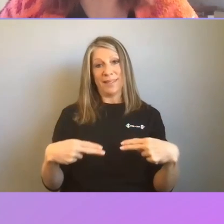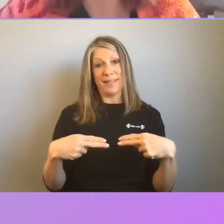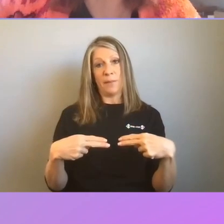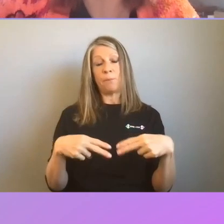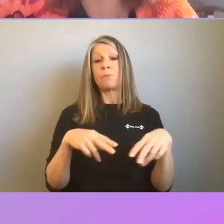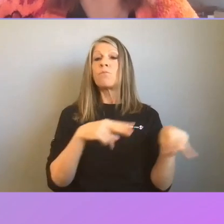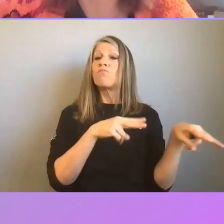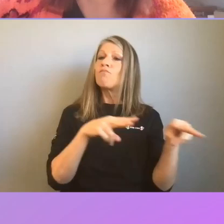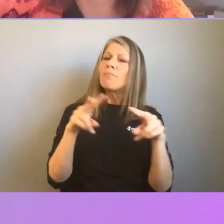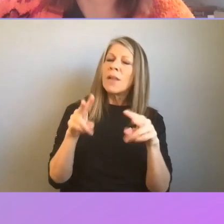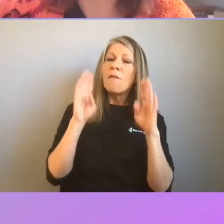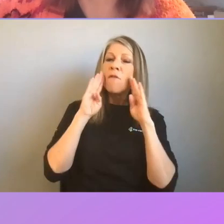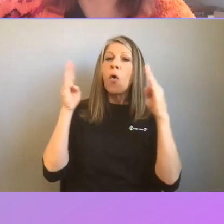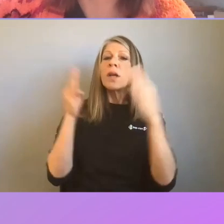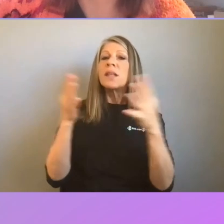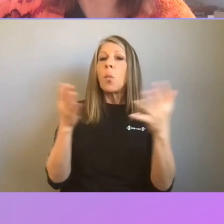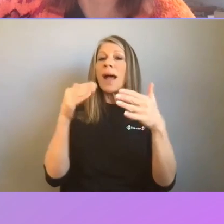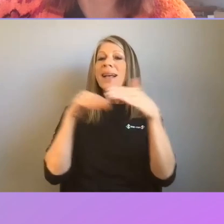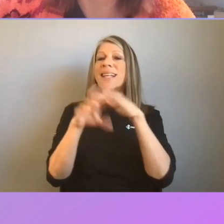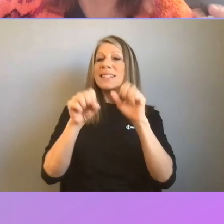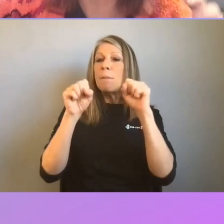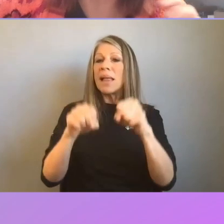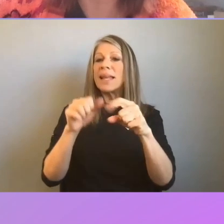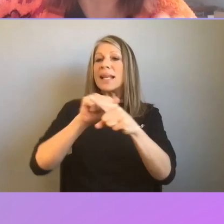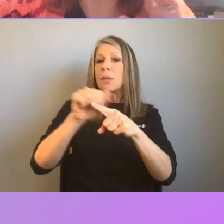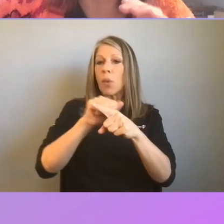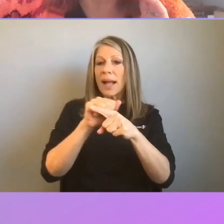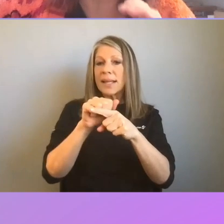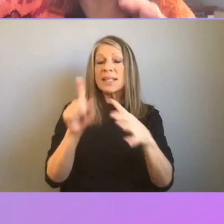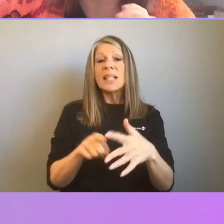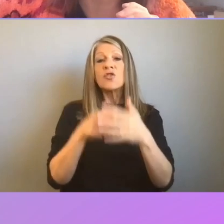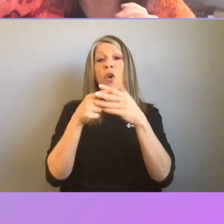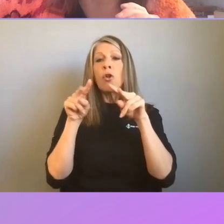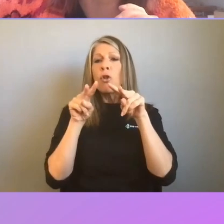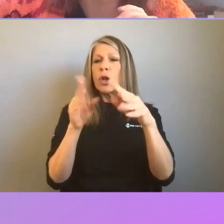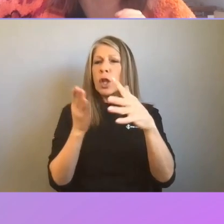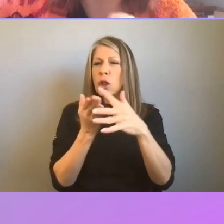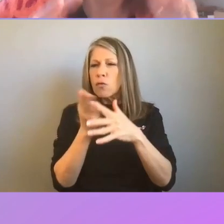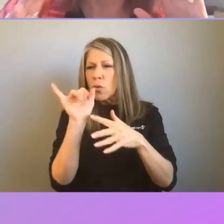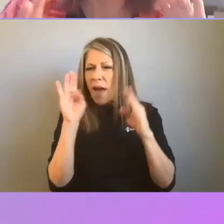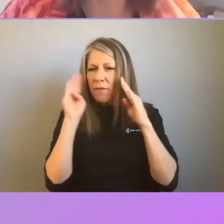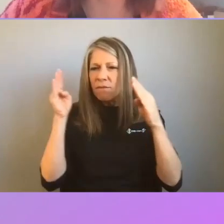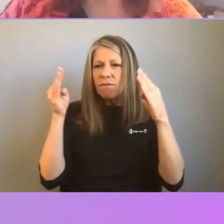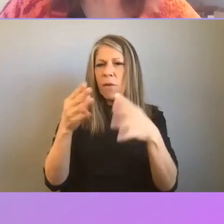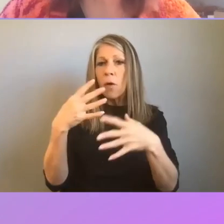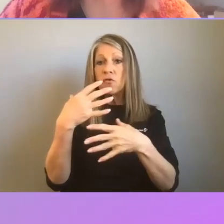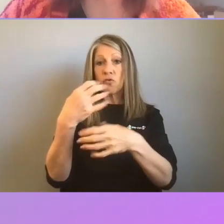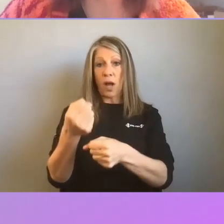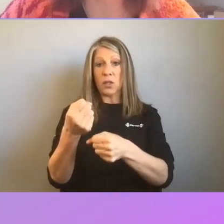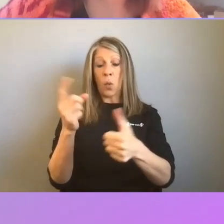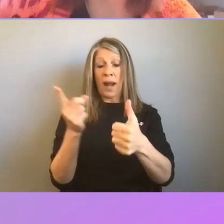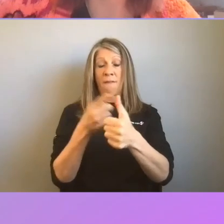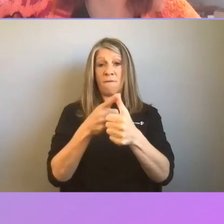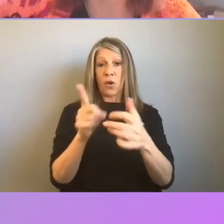turn our focus to accessibility as a practice and start looking at that through that lens of trust. When I first